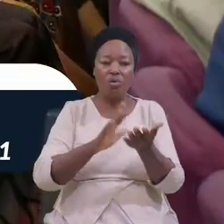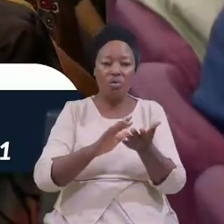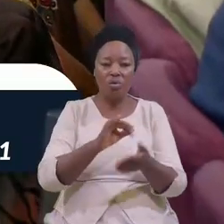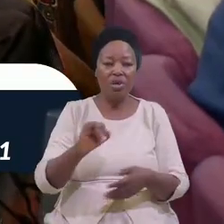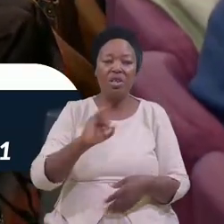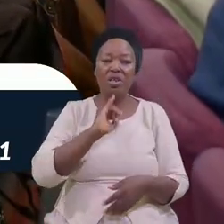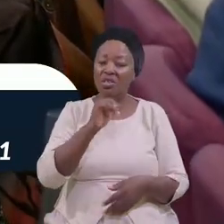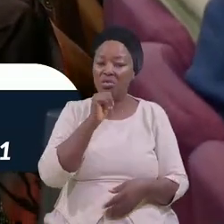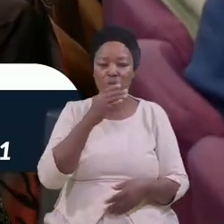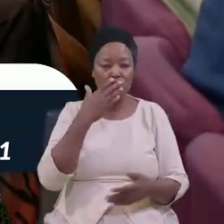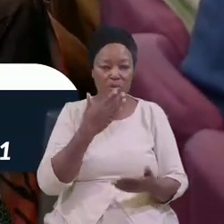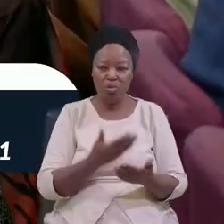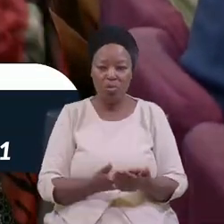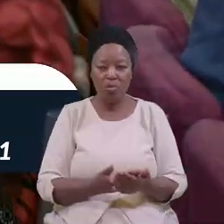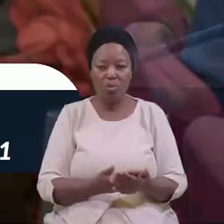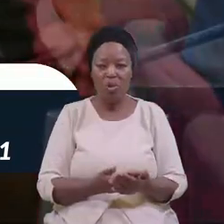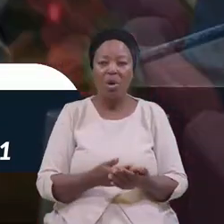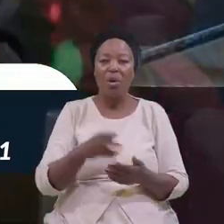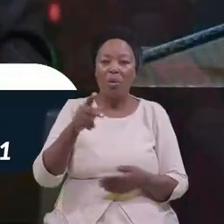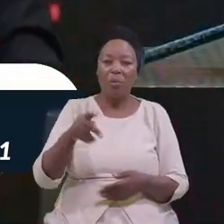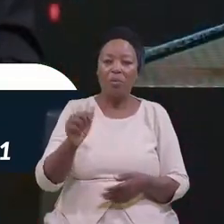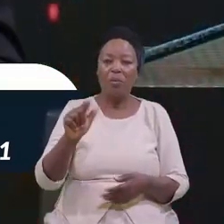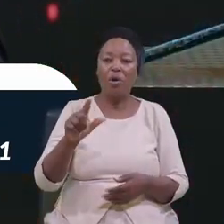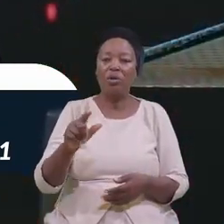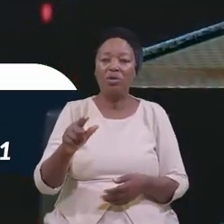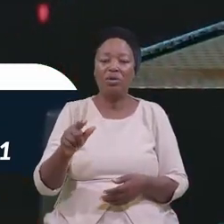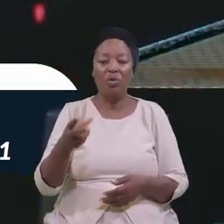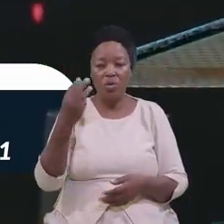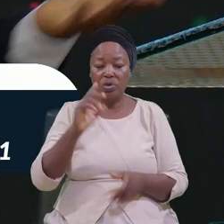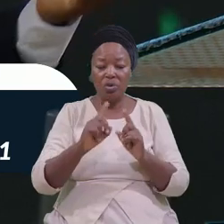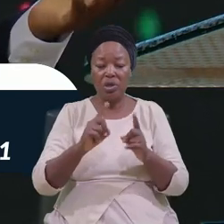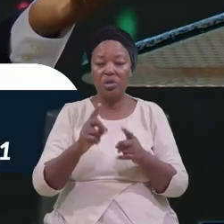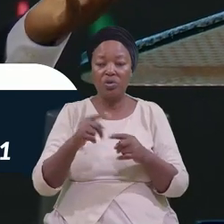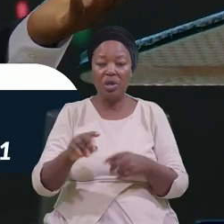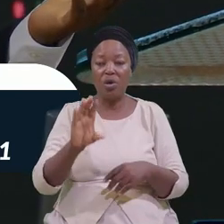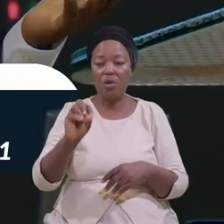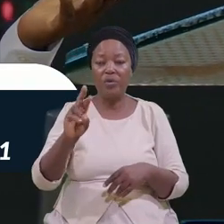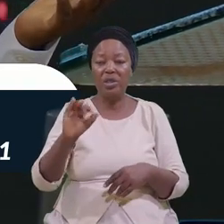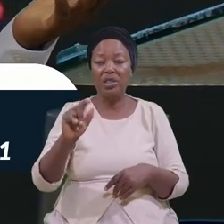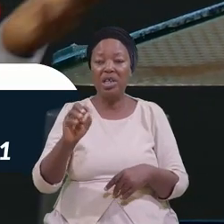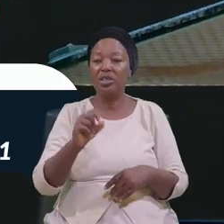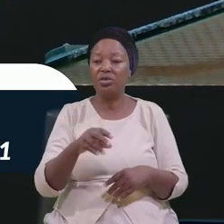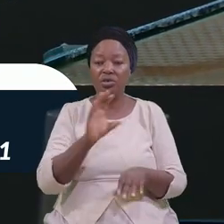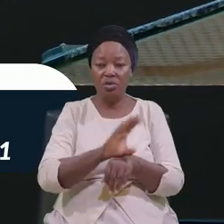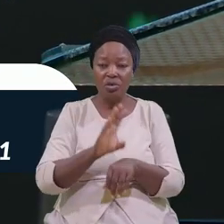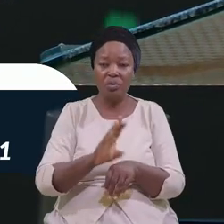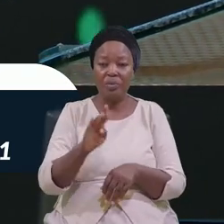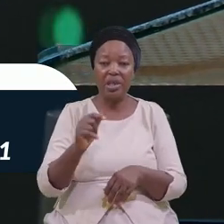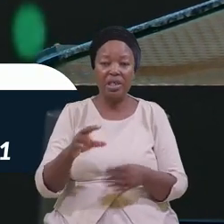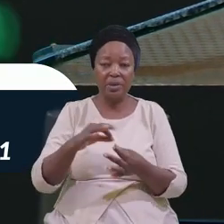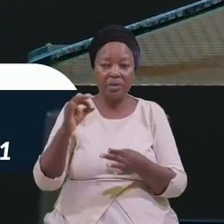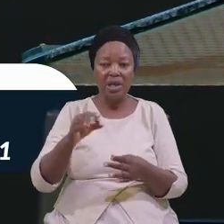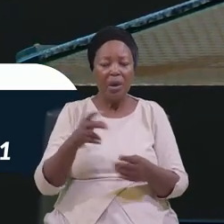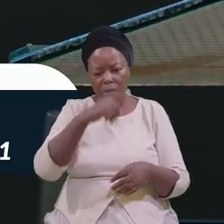not good. Paul the apostle by the Spirit was talking to the Corinthians. These Corinthians were saying, we belong